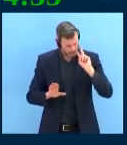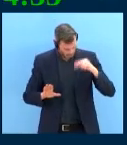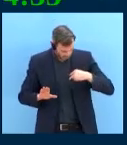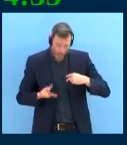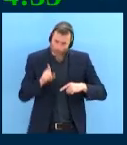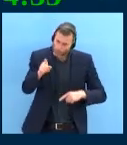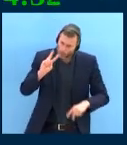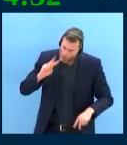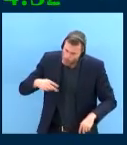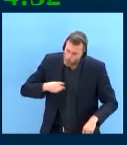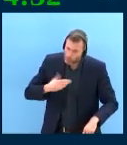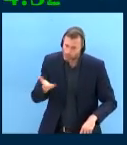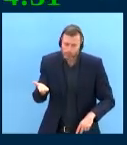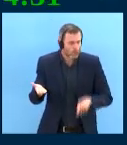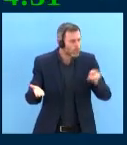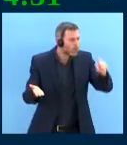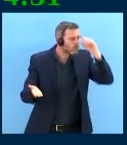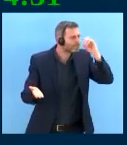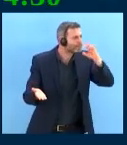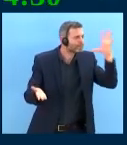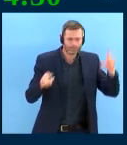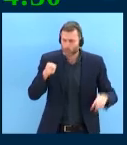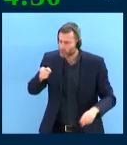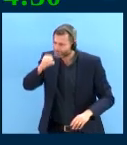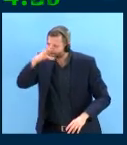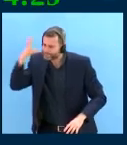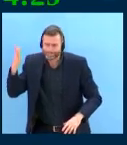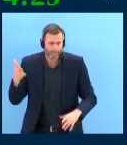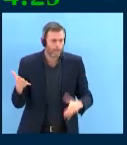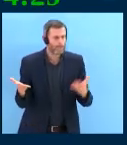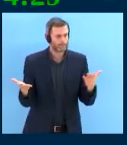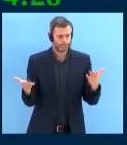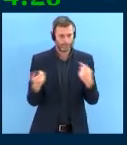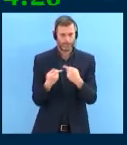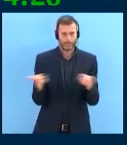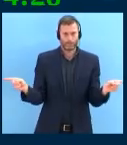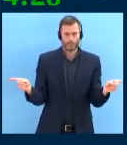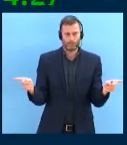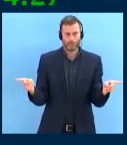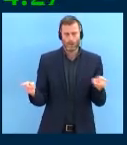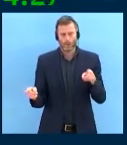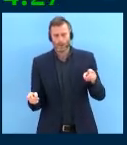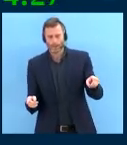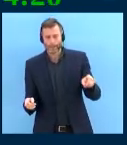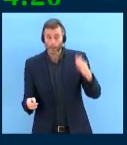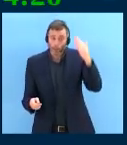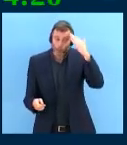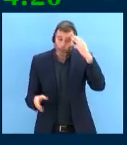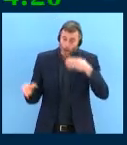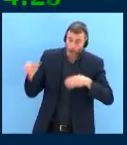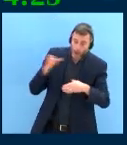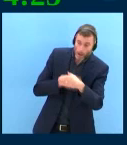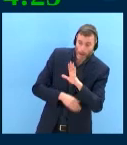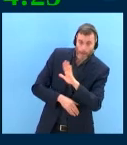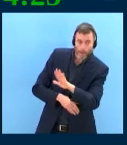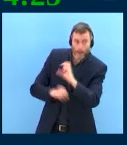themselves today. They have the power to amplify voices, bridge divides, create empathy, and foster